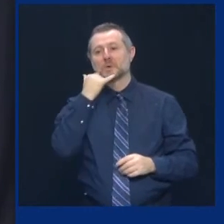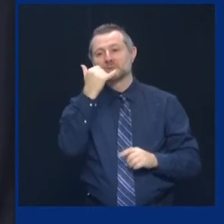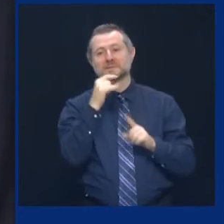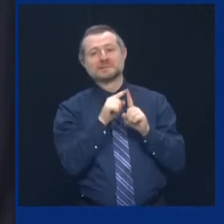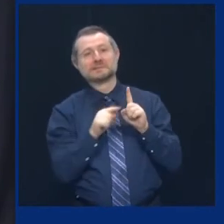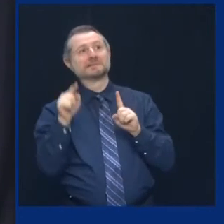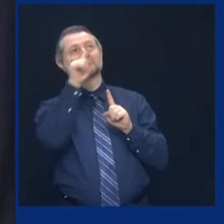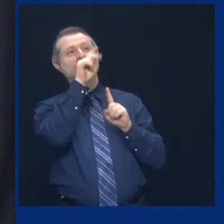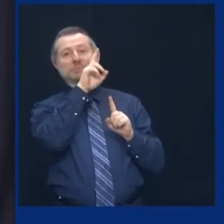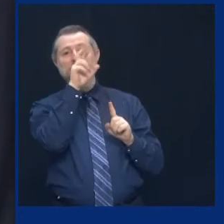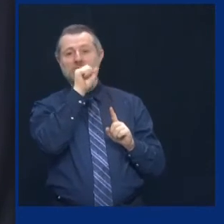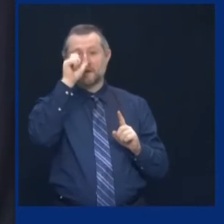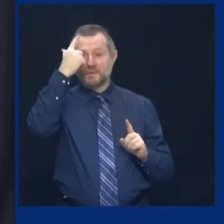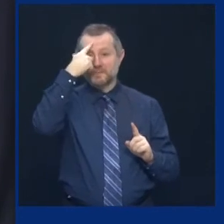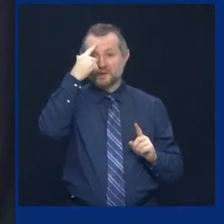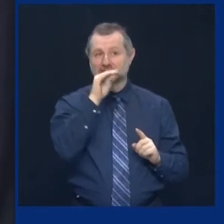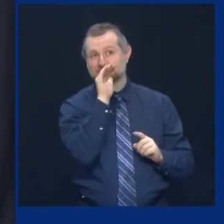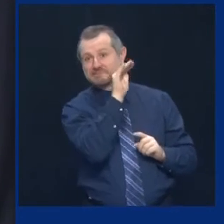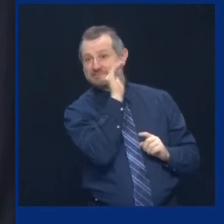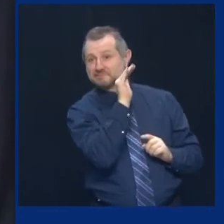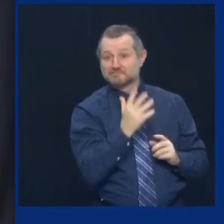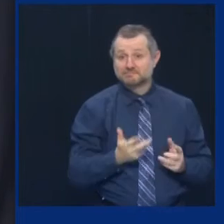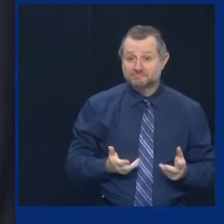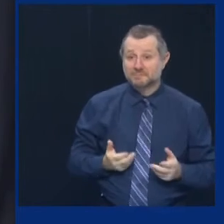you're landing on New York soil,